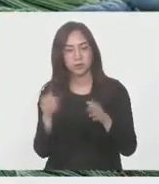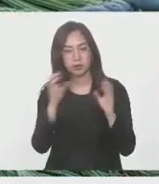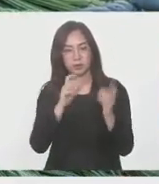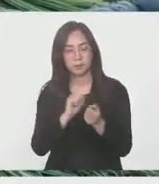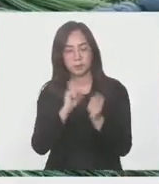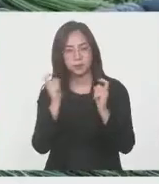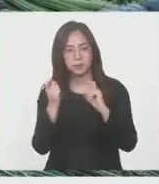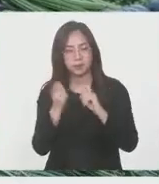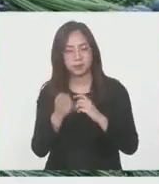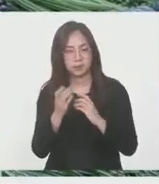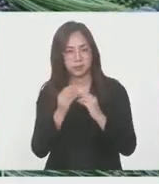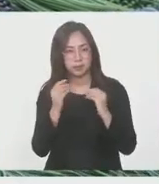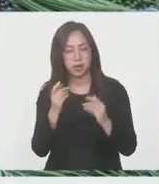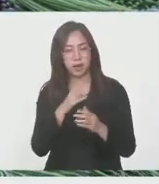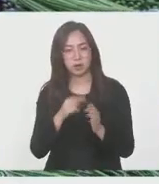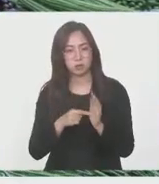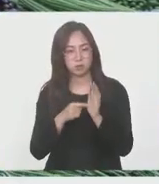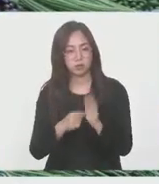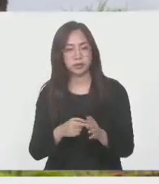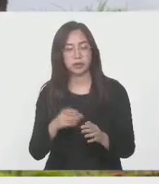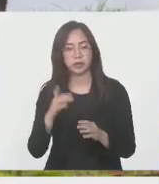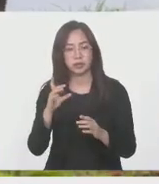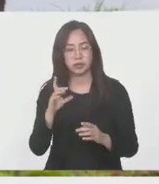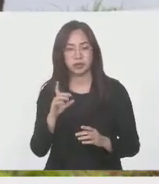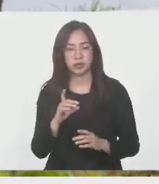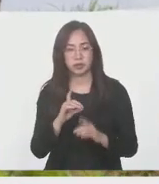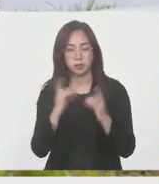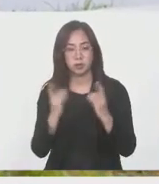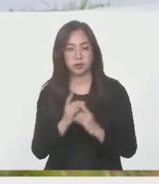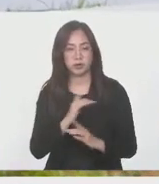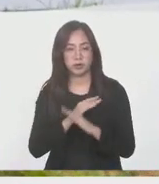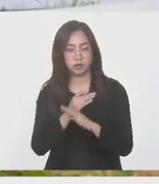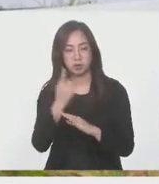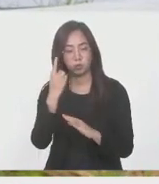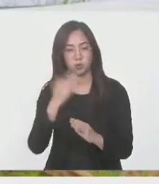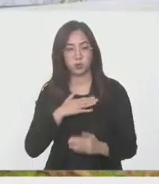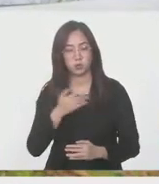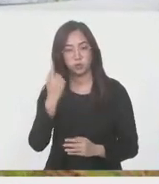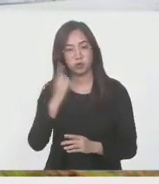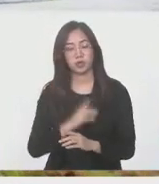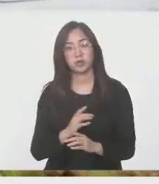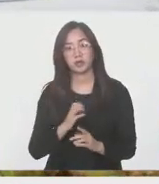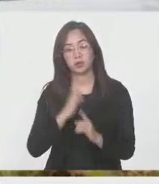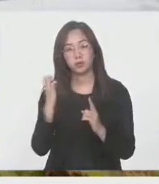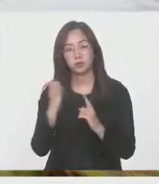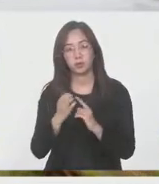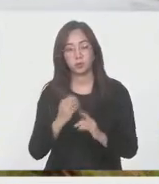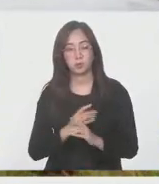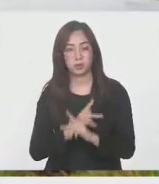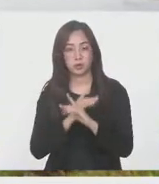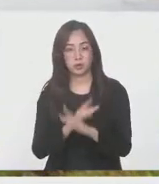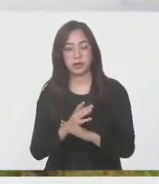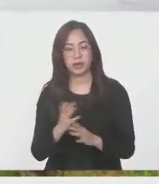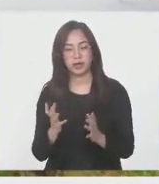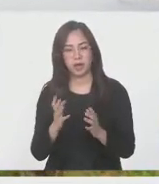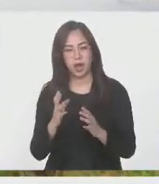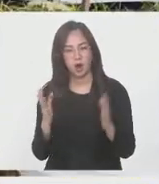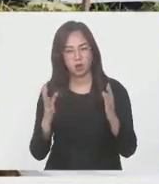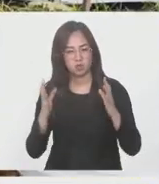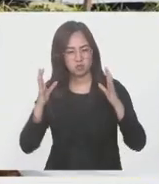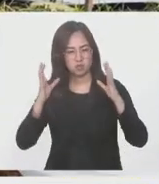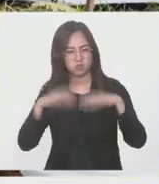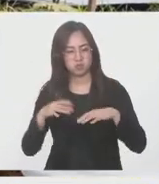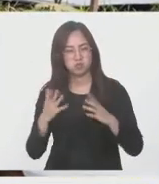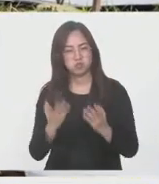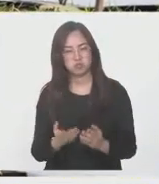and emphasized the Department of Defense's commitment to environmental protection and disaster risk reduction. As part of these efforts, he